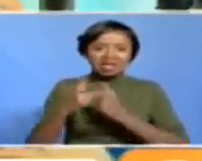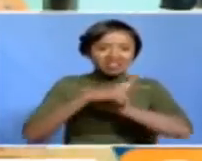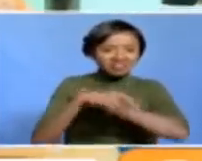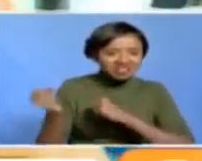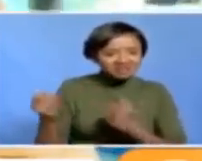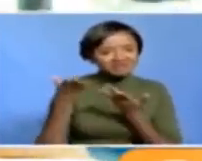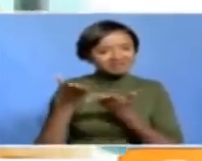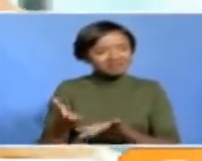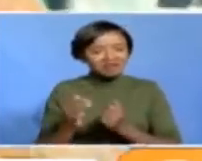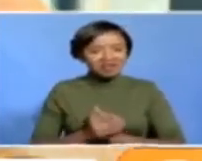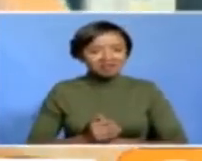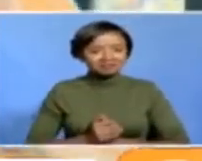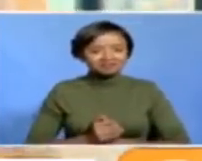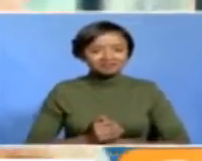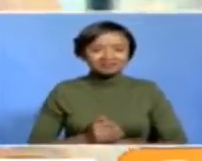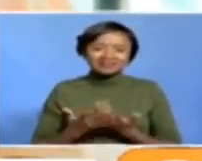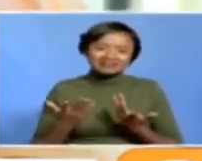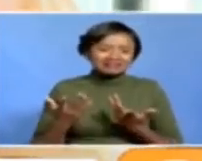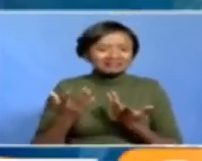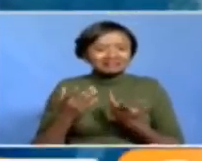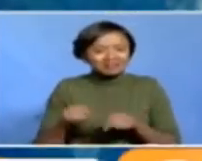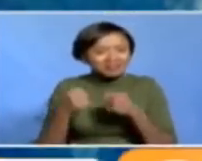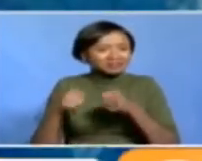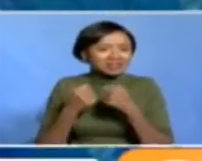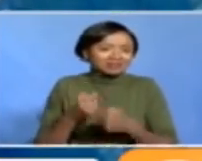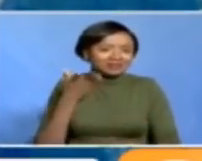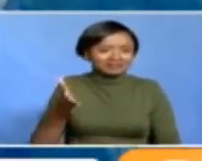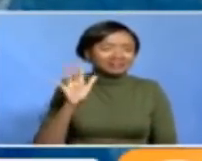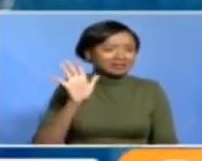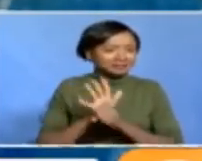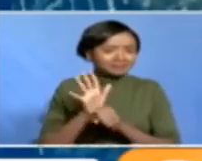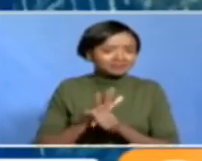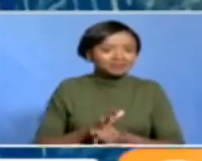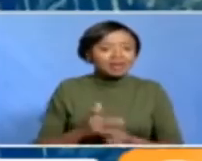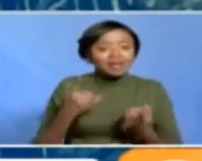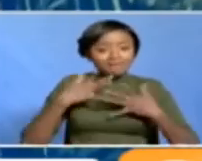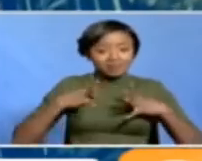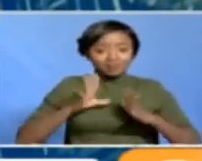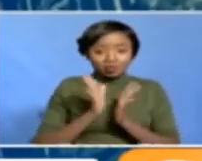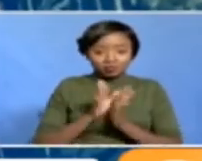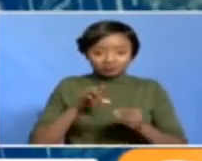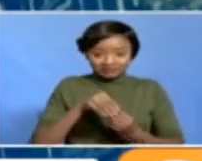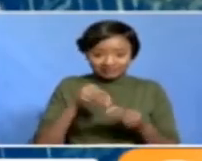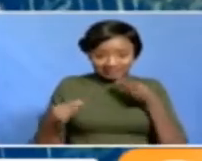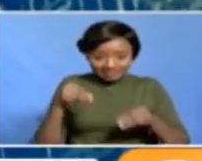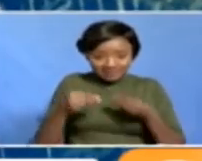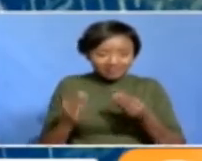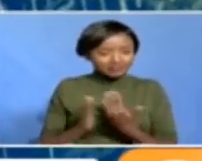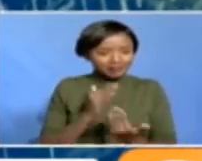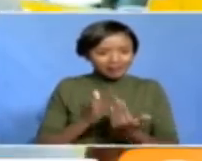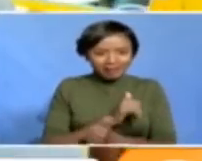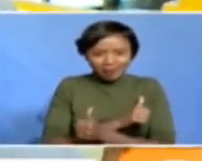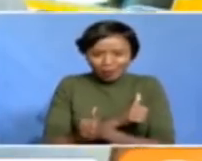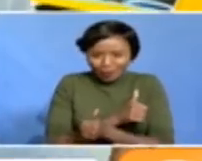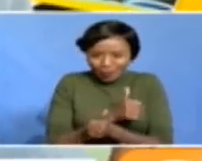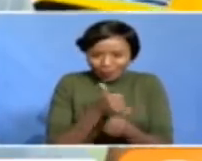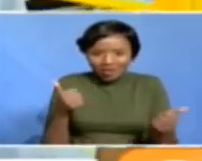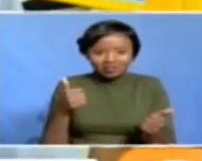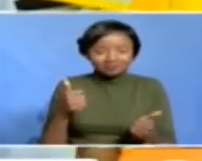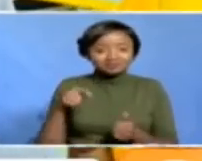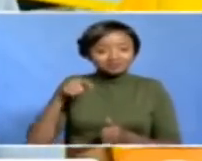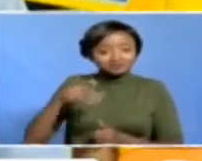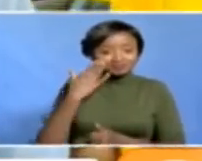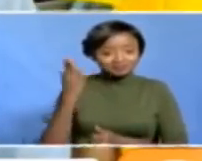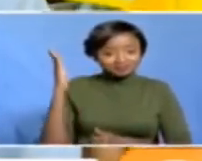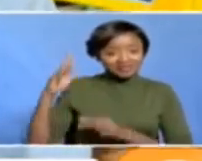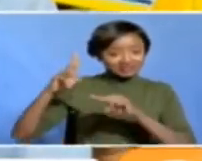kuibiana, kufanyana vitu vya kila aina. Passengers with special needs are taken care of here. Hivi viti lazima viachwe wazi